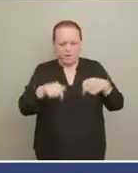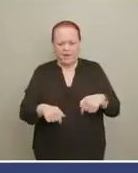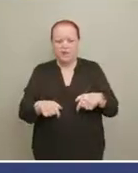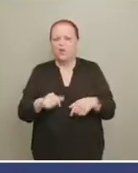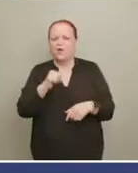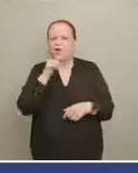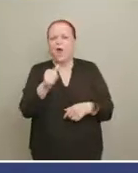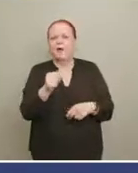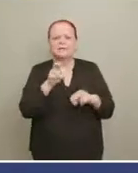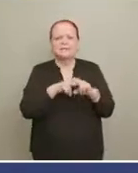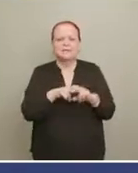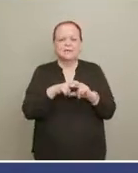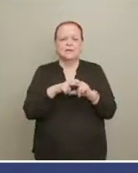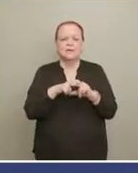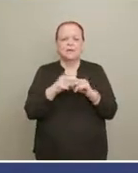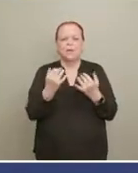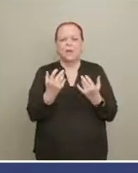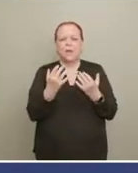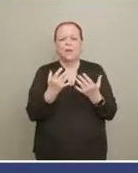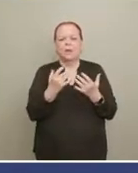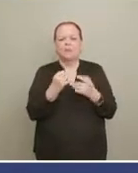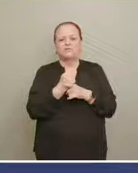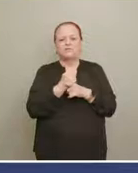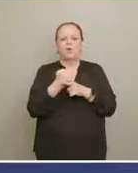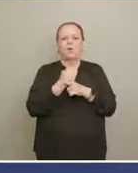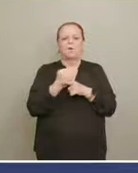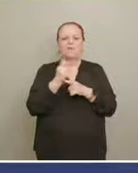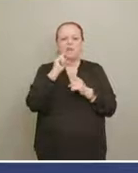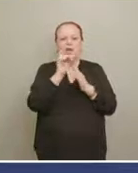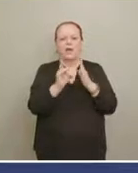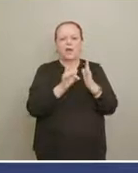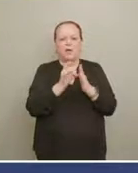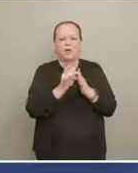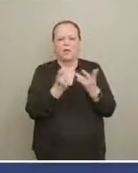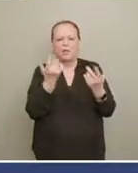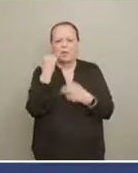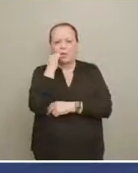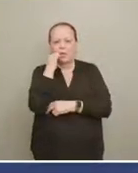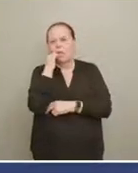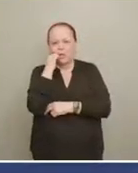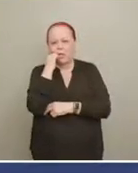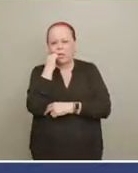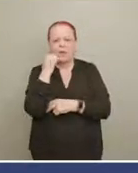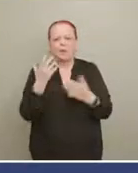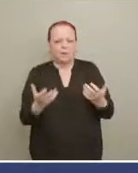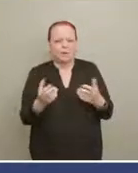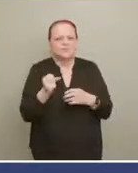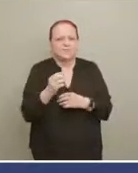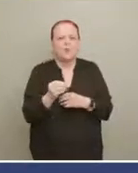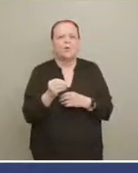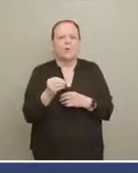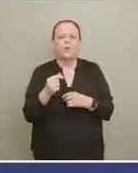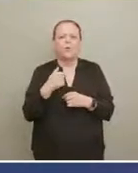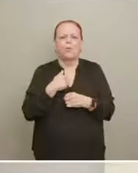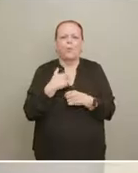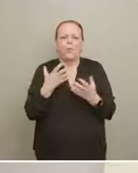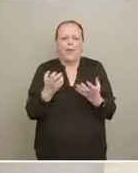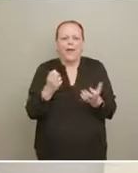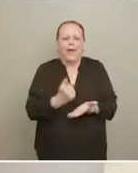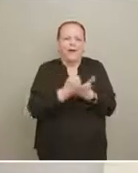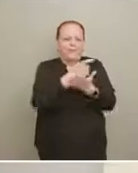At least we know that there's going to be a tent made to provide resources and to not cure, but to help these people.